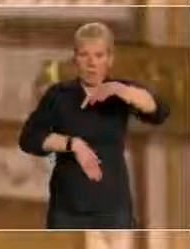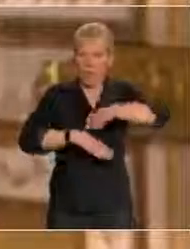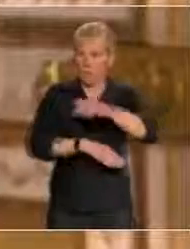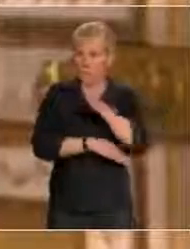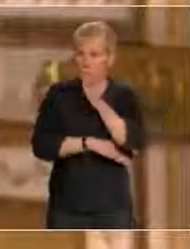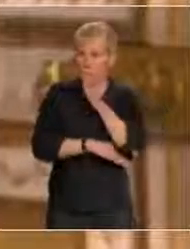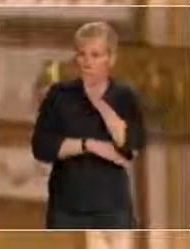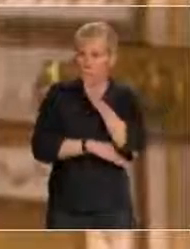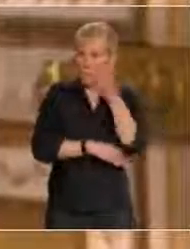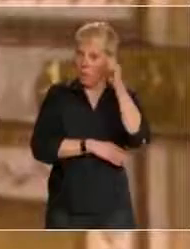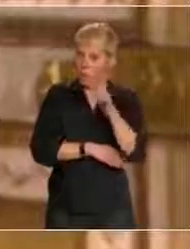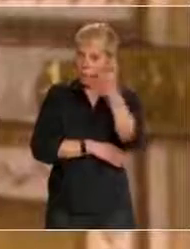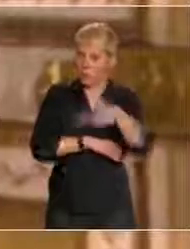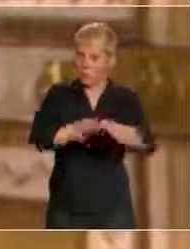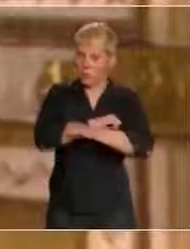minimum.